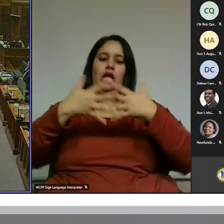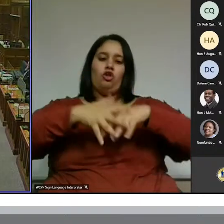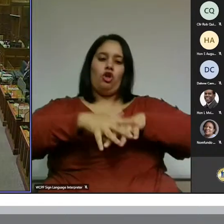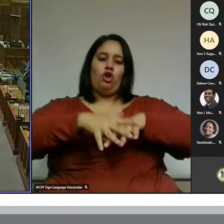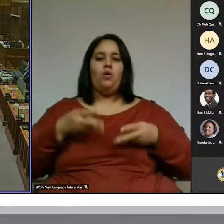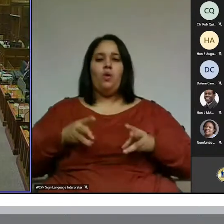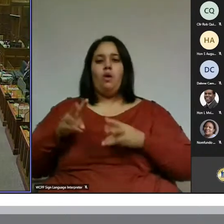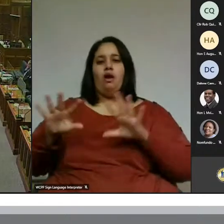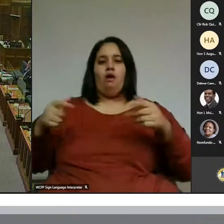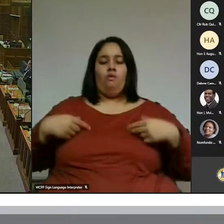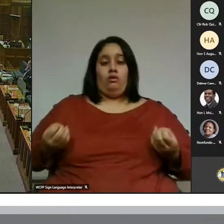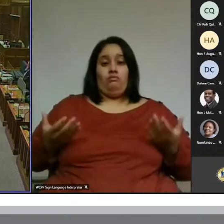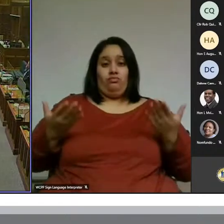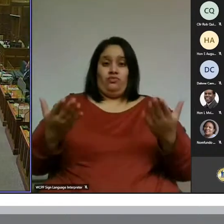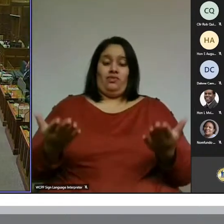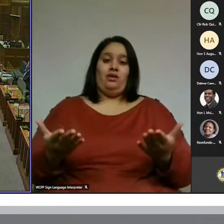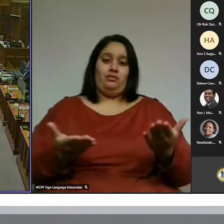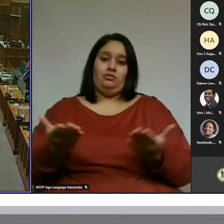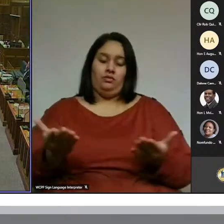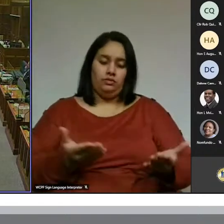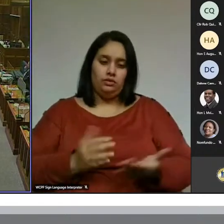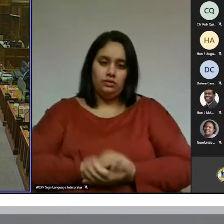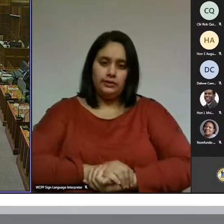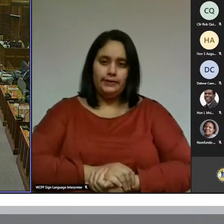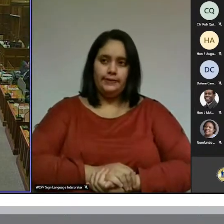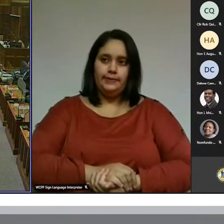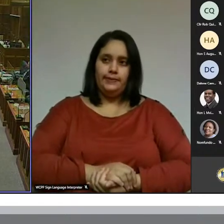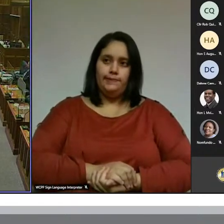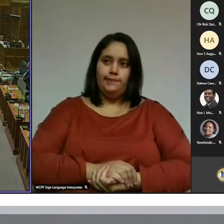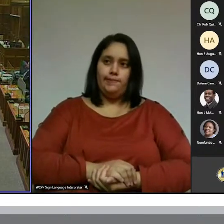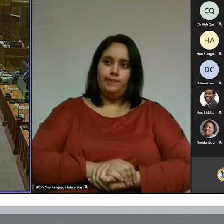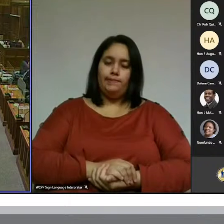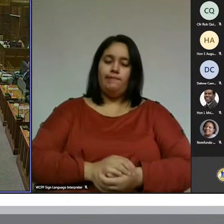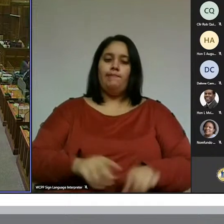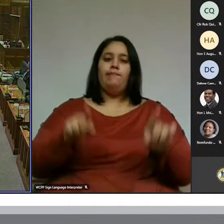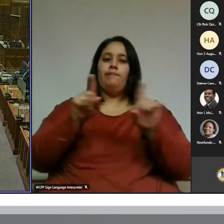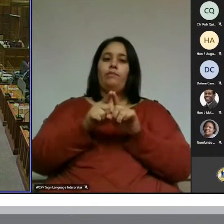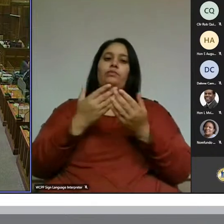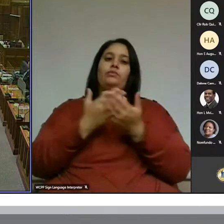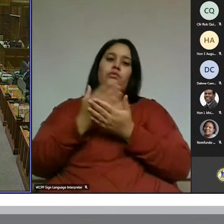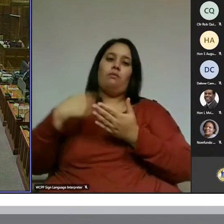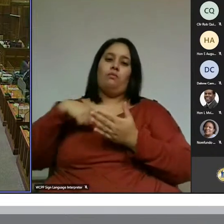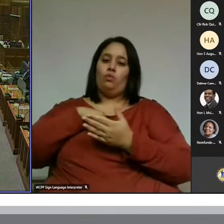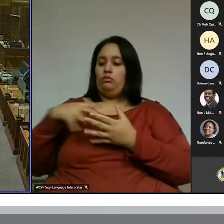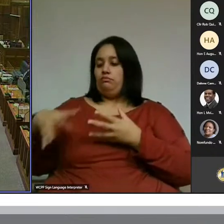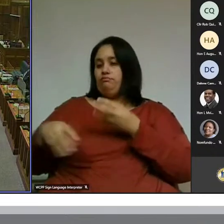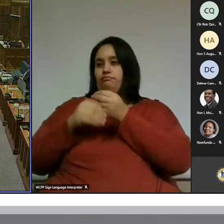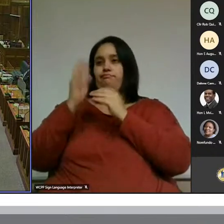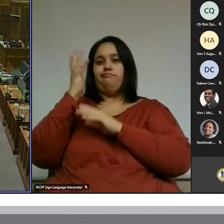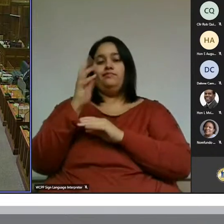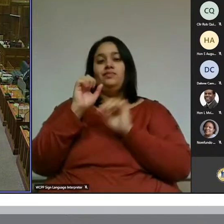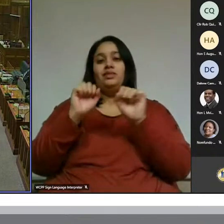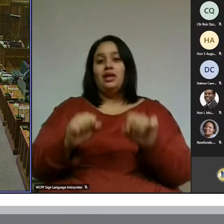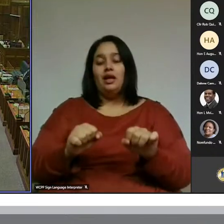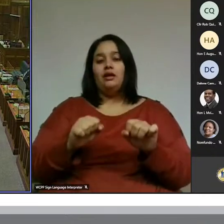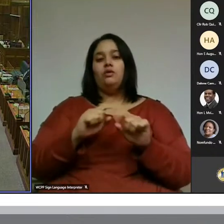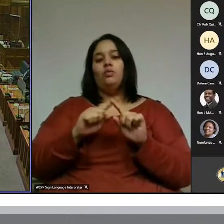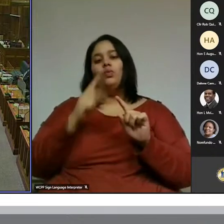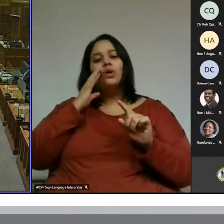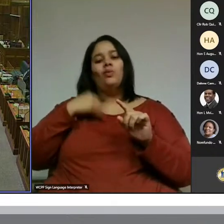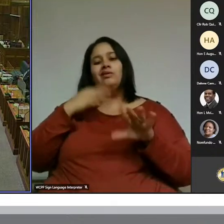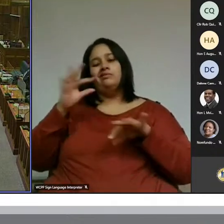of delivery are also some things we can speak about when it comes to